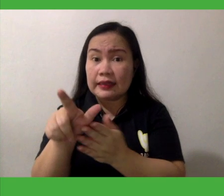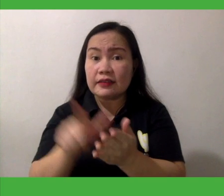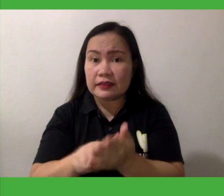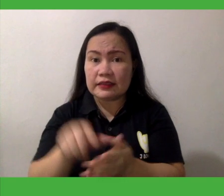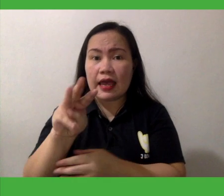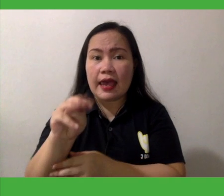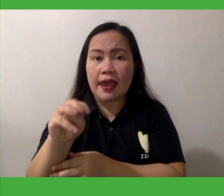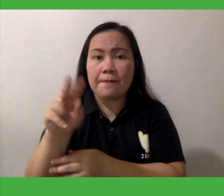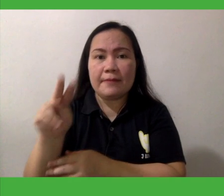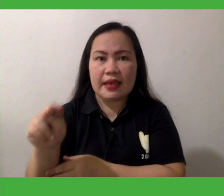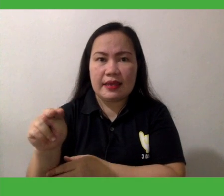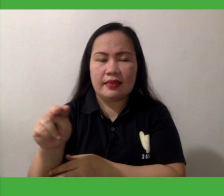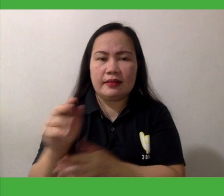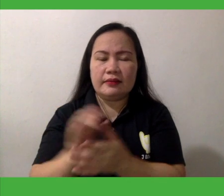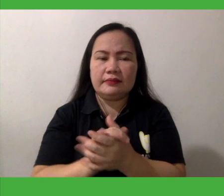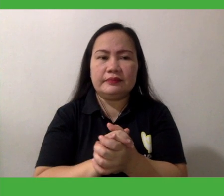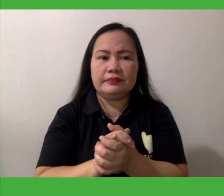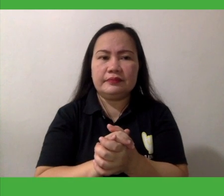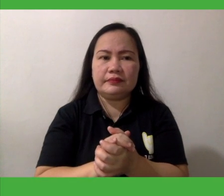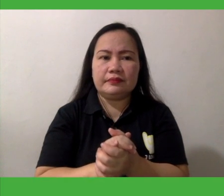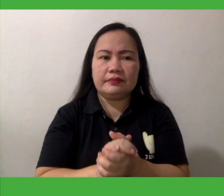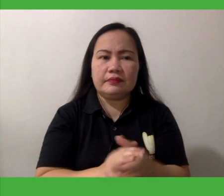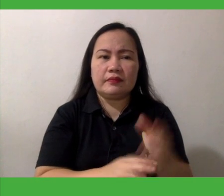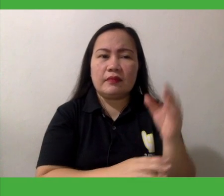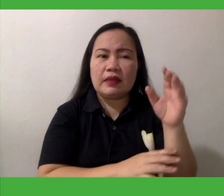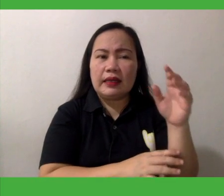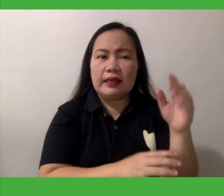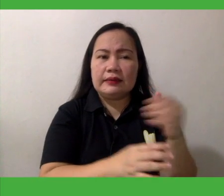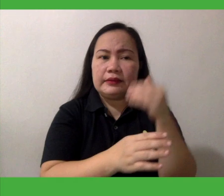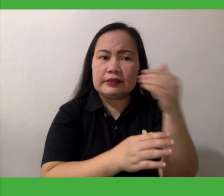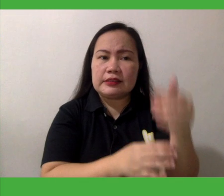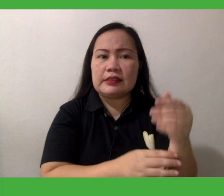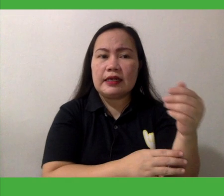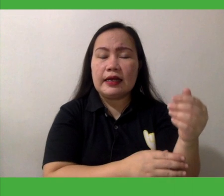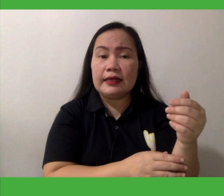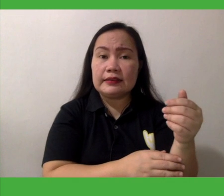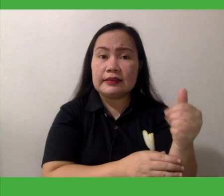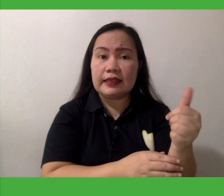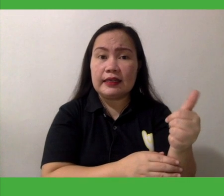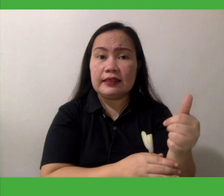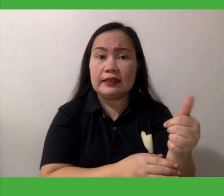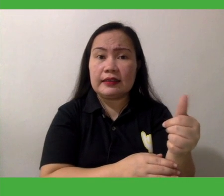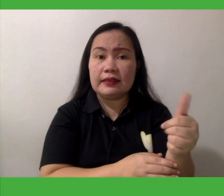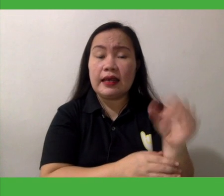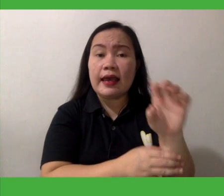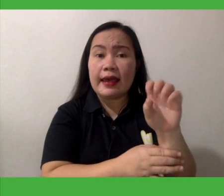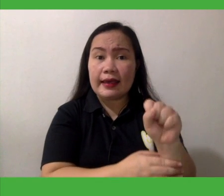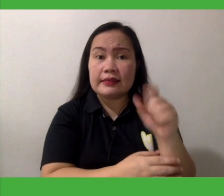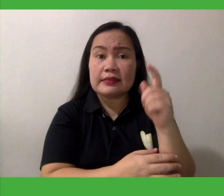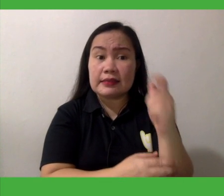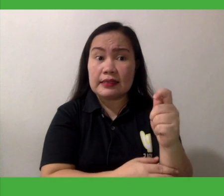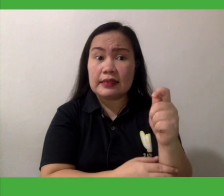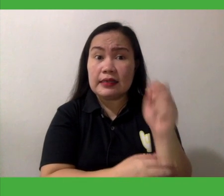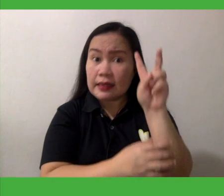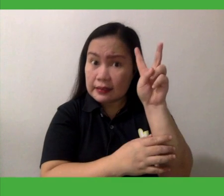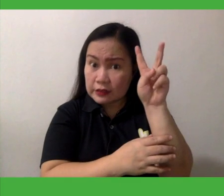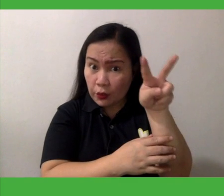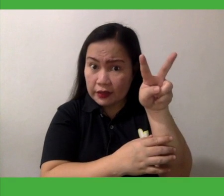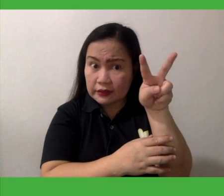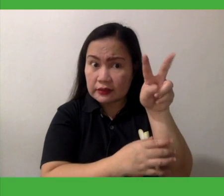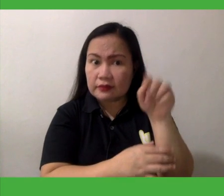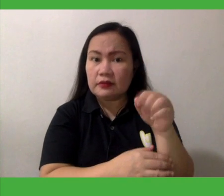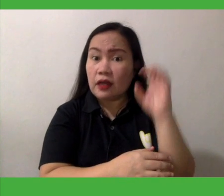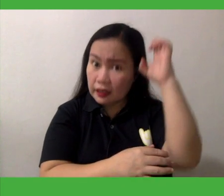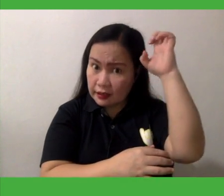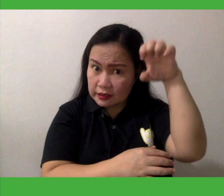is mn. Okay? Next, I have 10st squared. So, the numerical coefficient